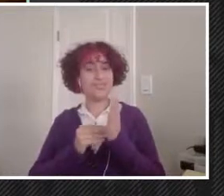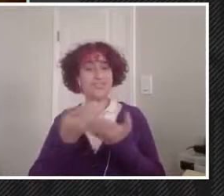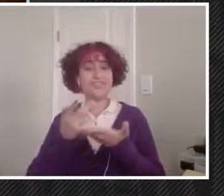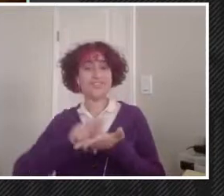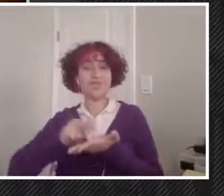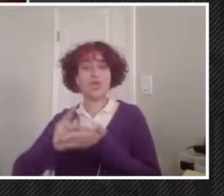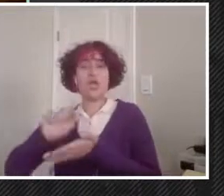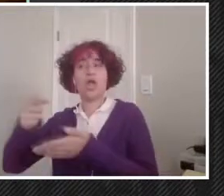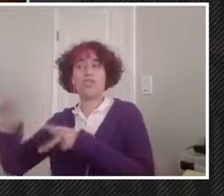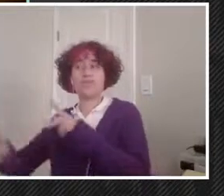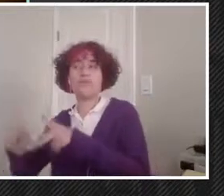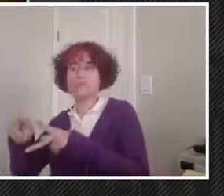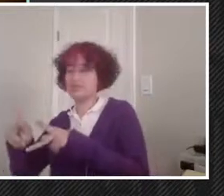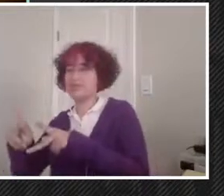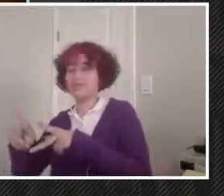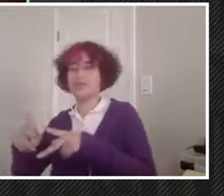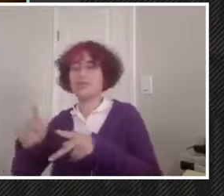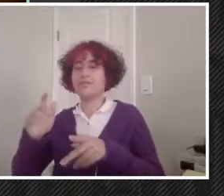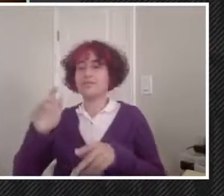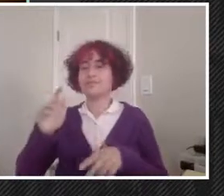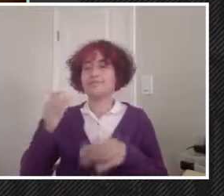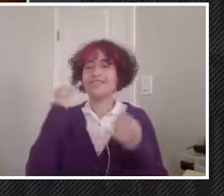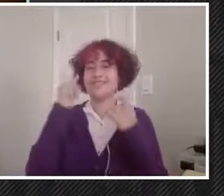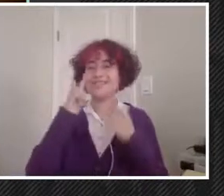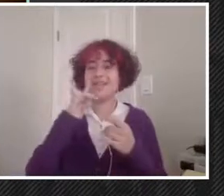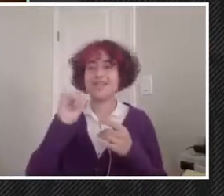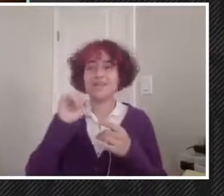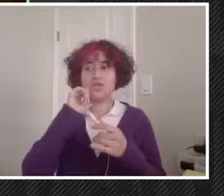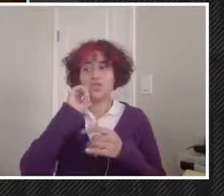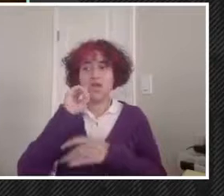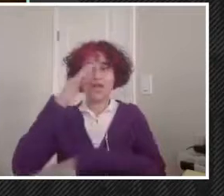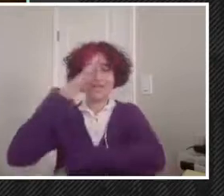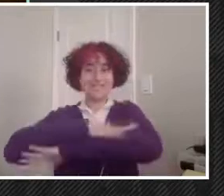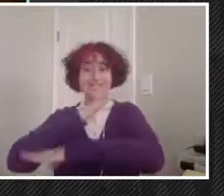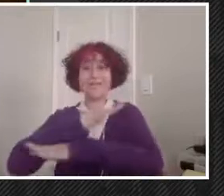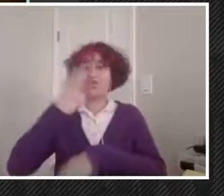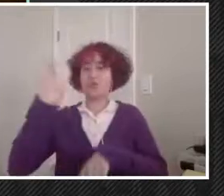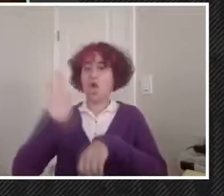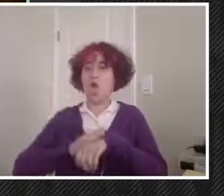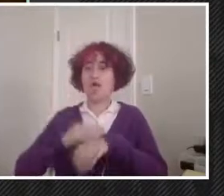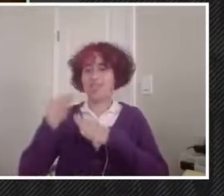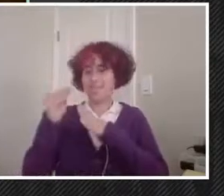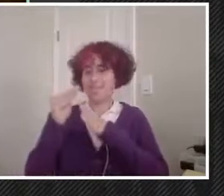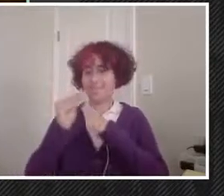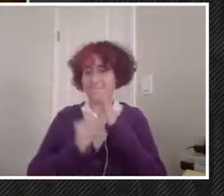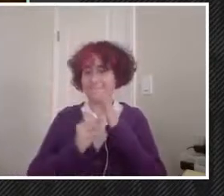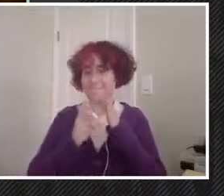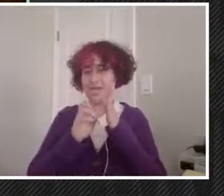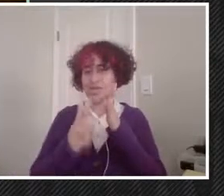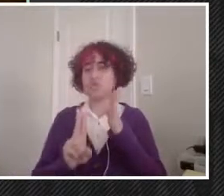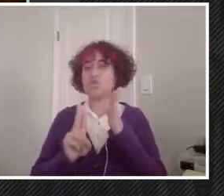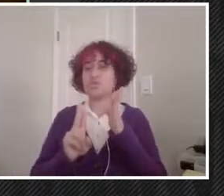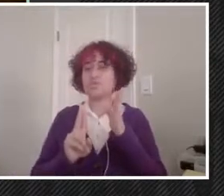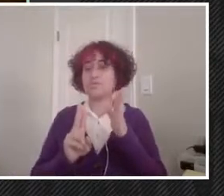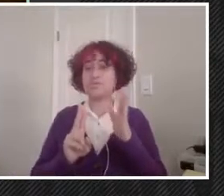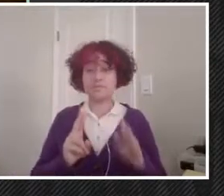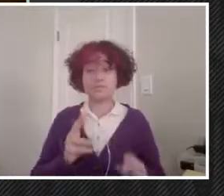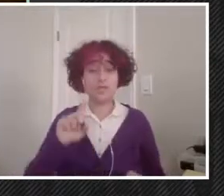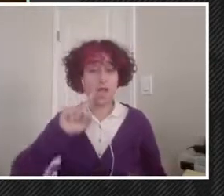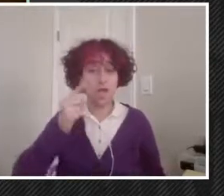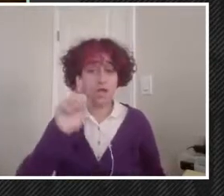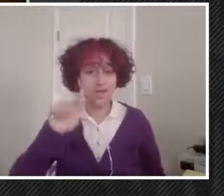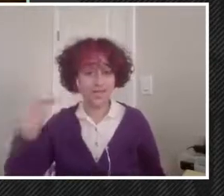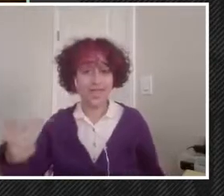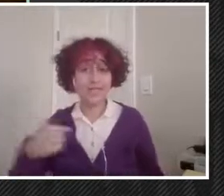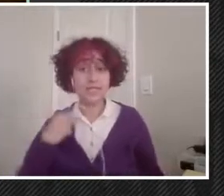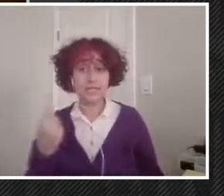said that if you're not at the table, you're on the menu. And another thing, some of us need to be willing to walk away and build our own